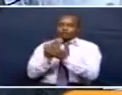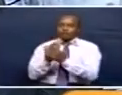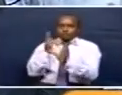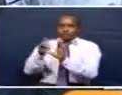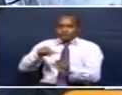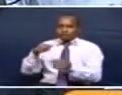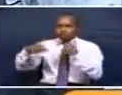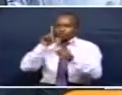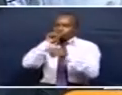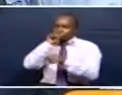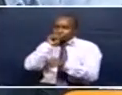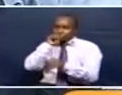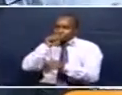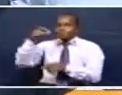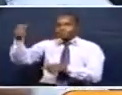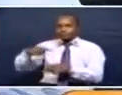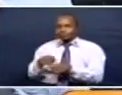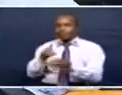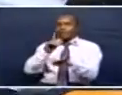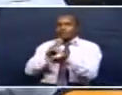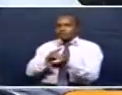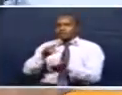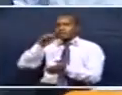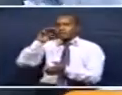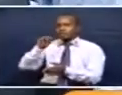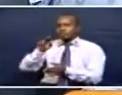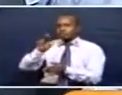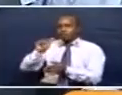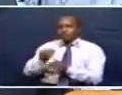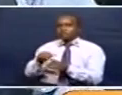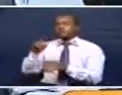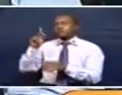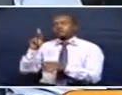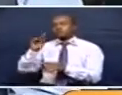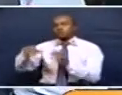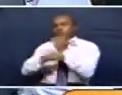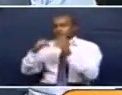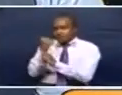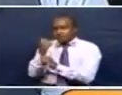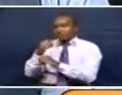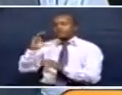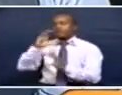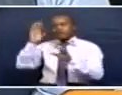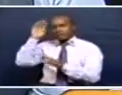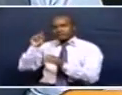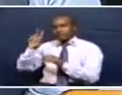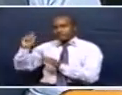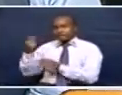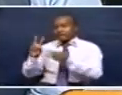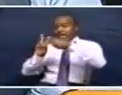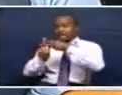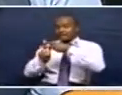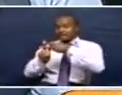Keep tweeting at Dr. Alfred Mutua. You'll see it at Alfred Mutua. At Koinange Jeff, of course, at Citizen TV Kenya. The